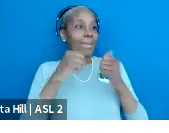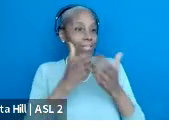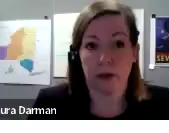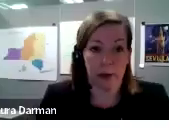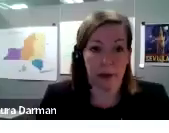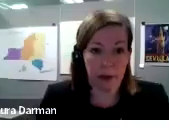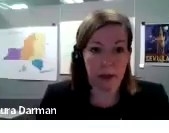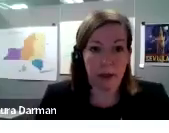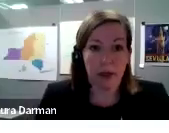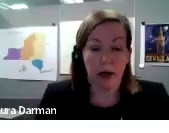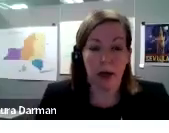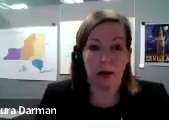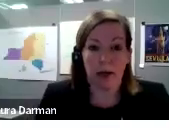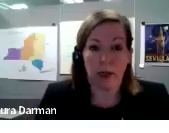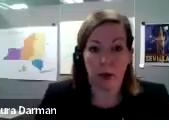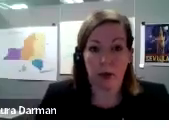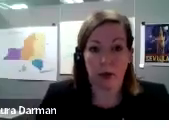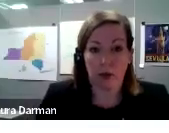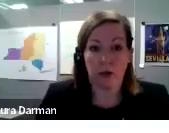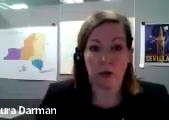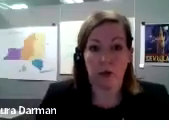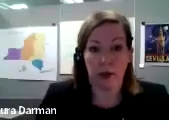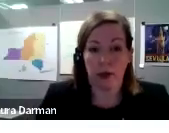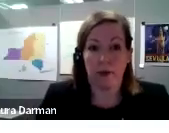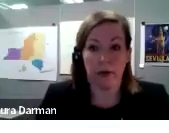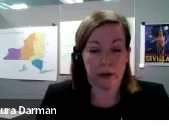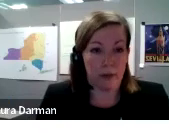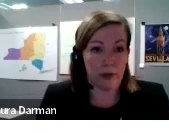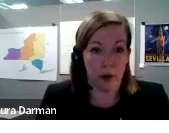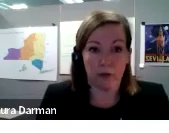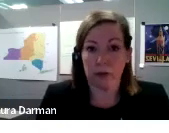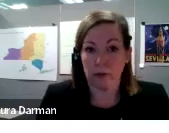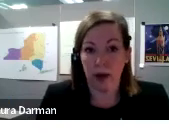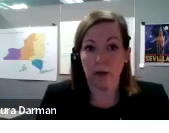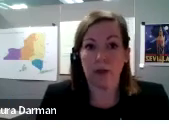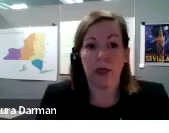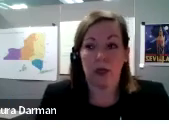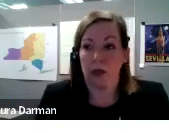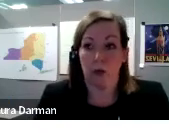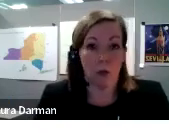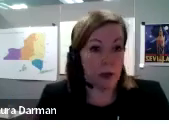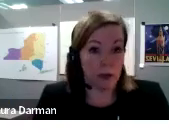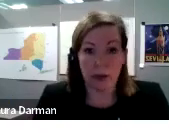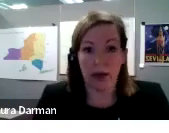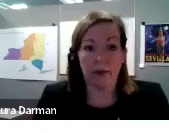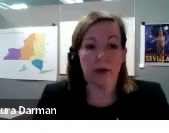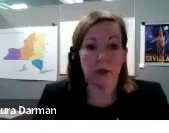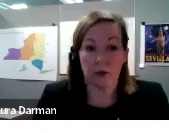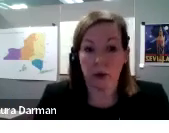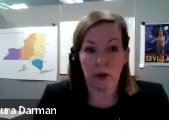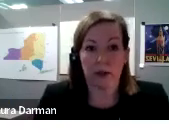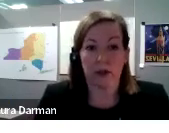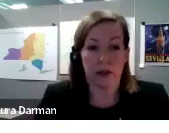the circumstances best. And we encourage you to think about the safety of all folks involved. You know, what is your